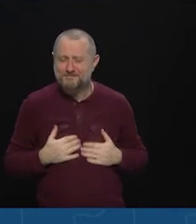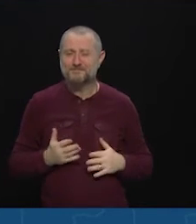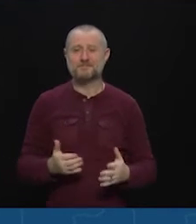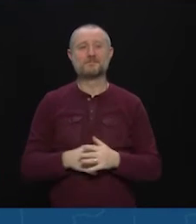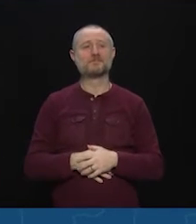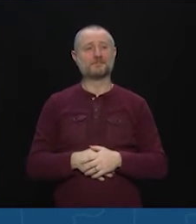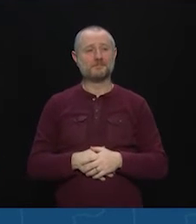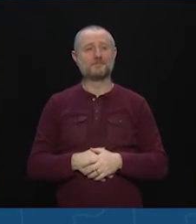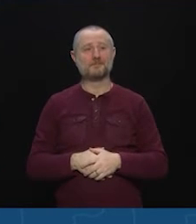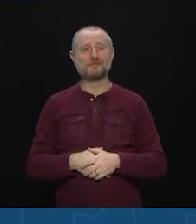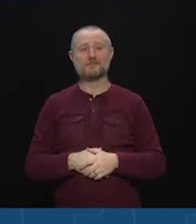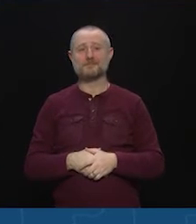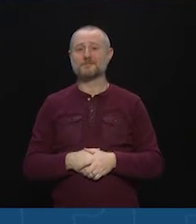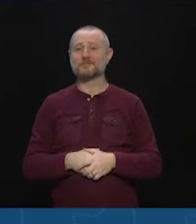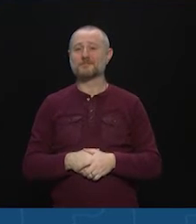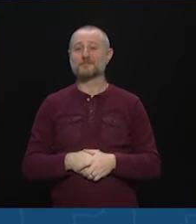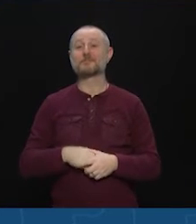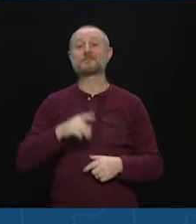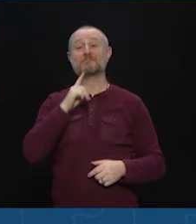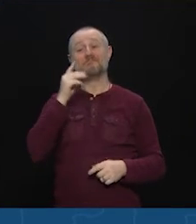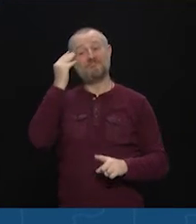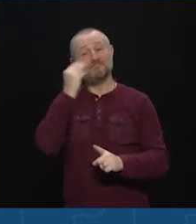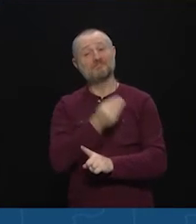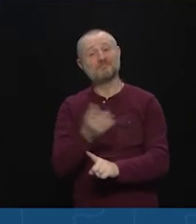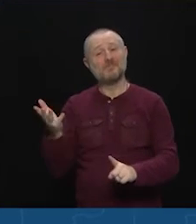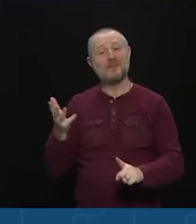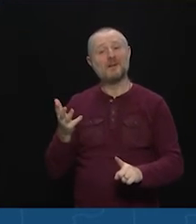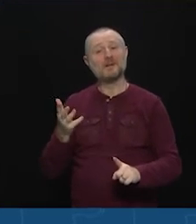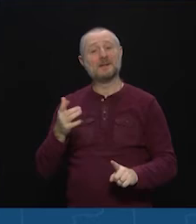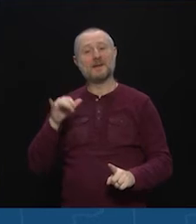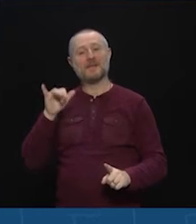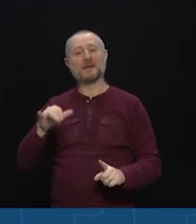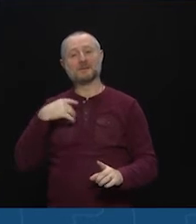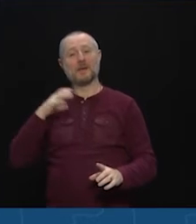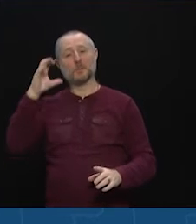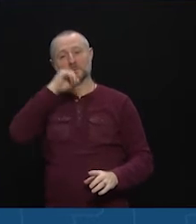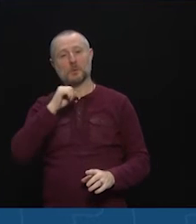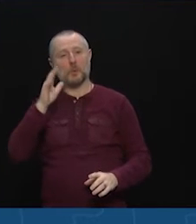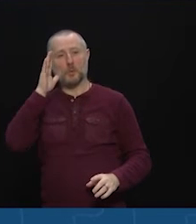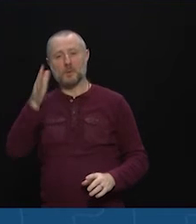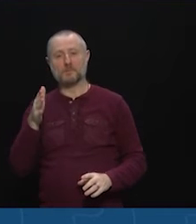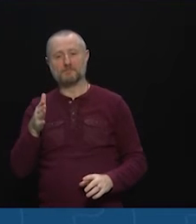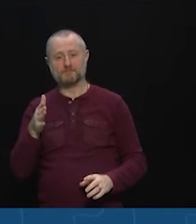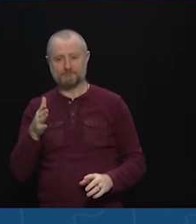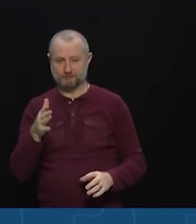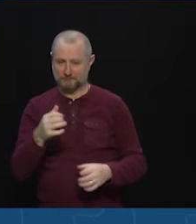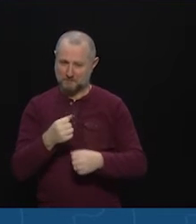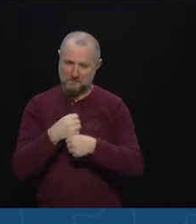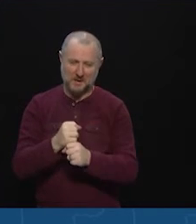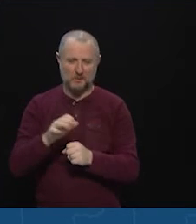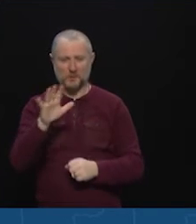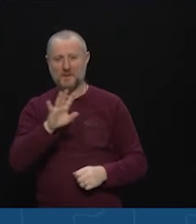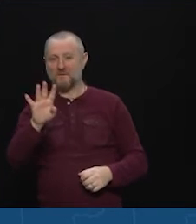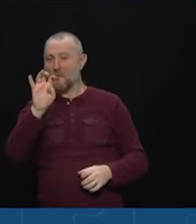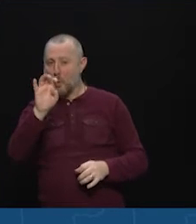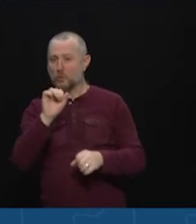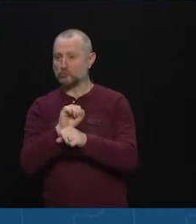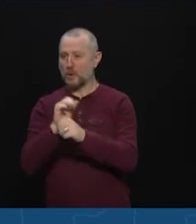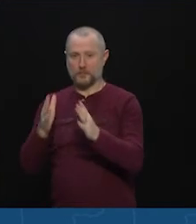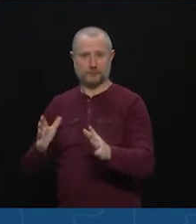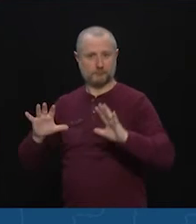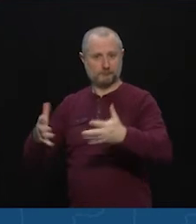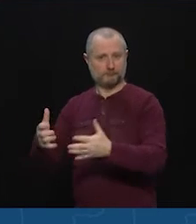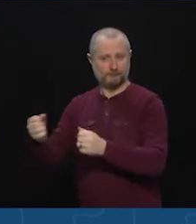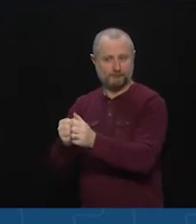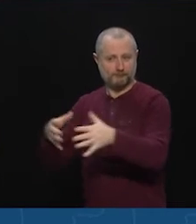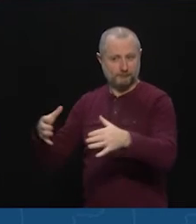And that's estimated to create as many 400 jobs as well. So everybody, plenty of jobs out there as well. Another thing that we heard from our residents